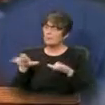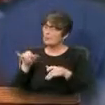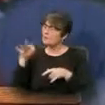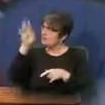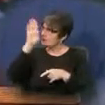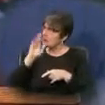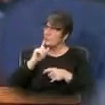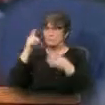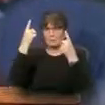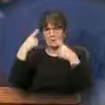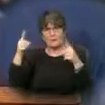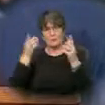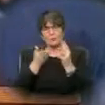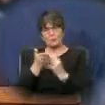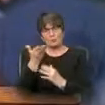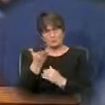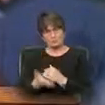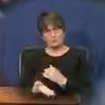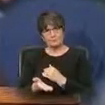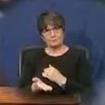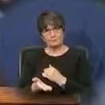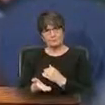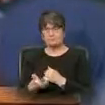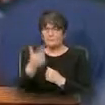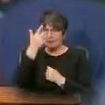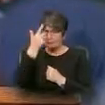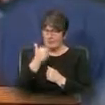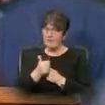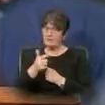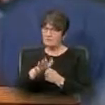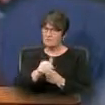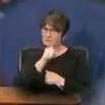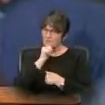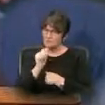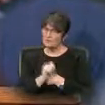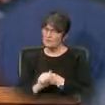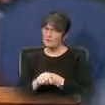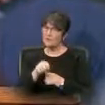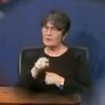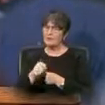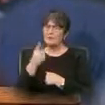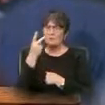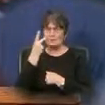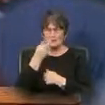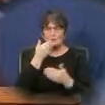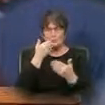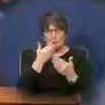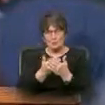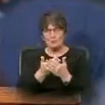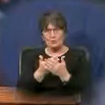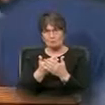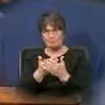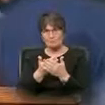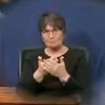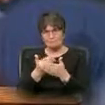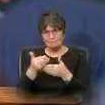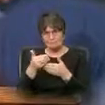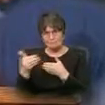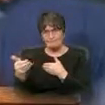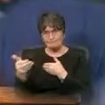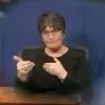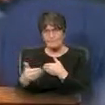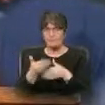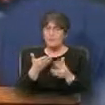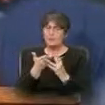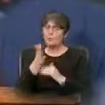be accomplished through him. Because of his affliction, he shall see the light in fullness of days.